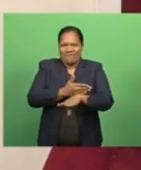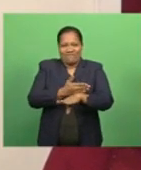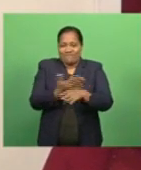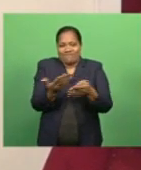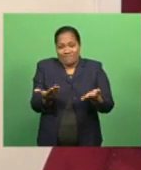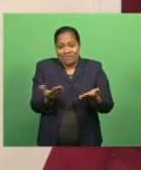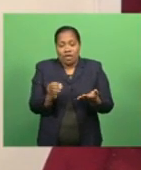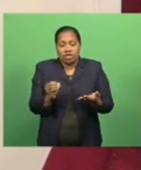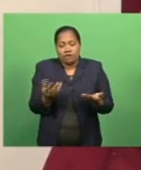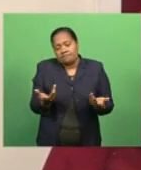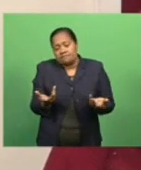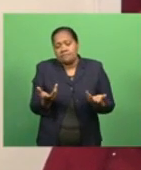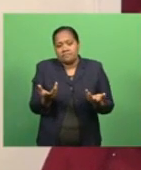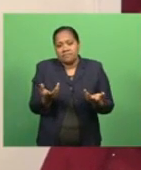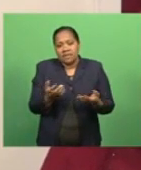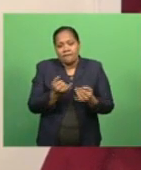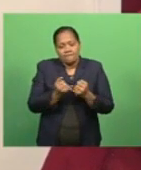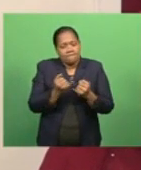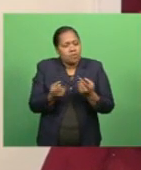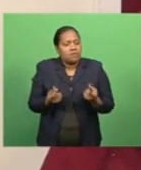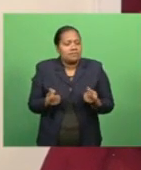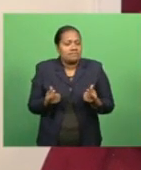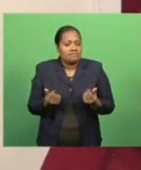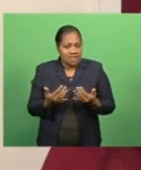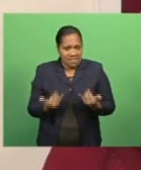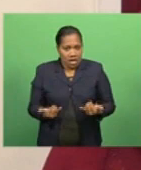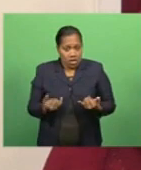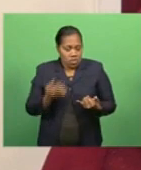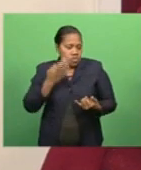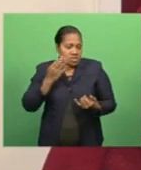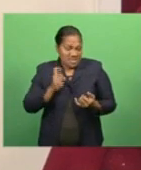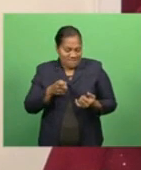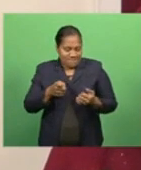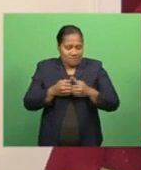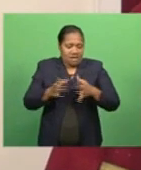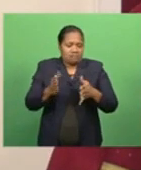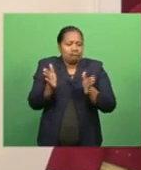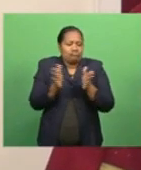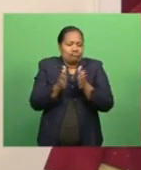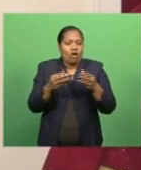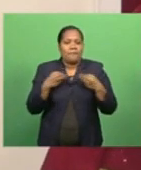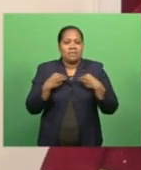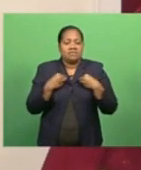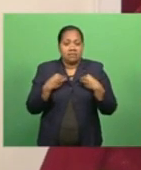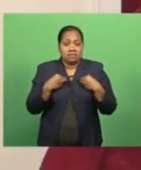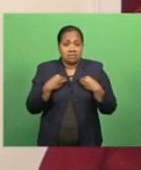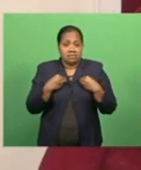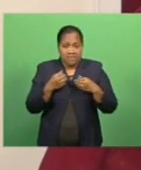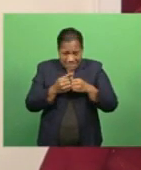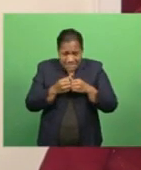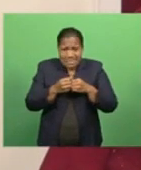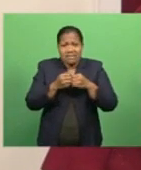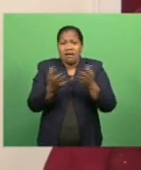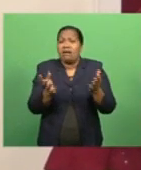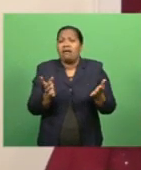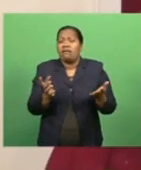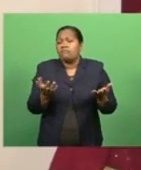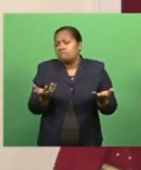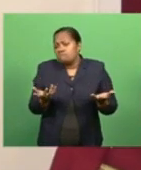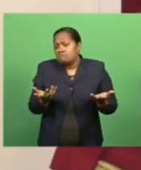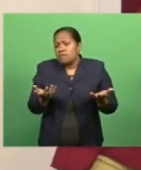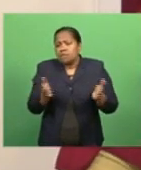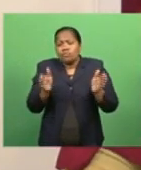So it is very easy nowadays to start up a small business, and to just start off, you just start off with